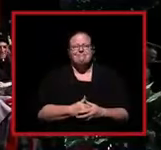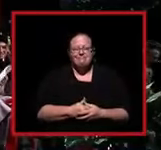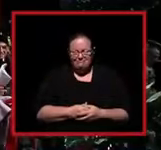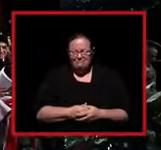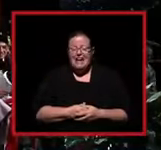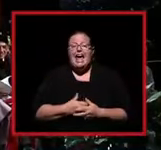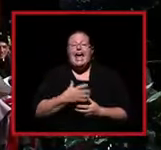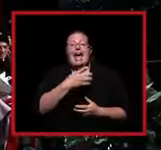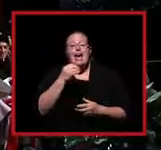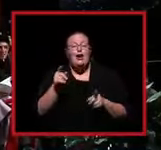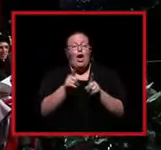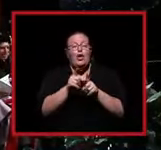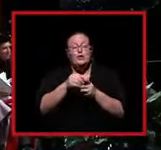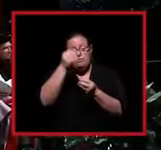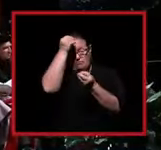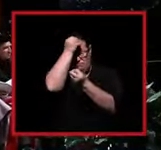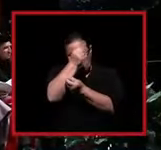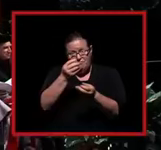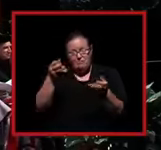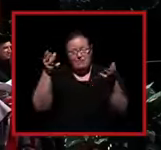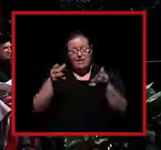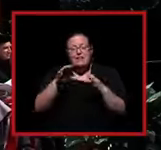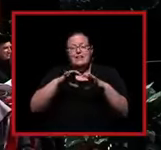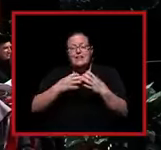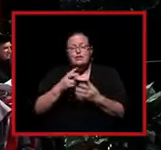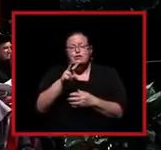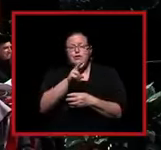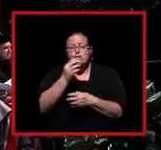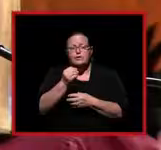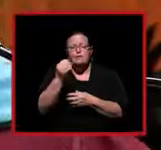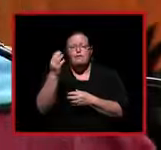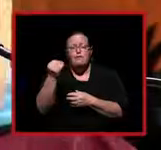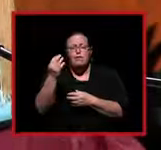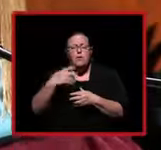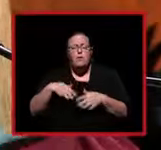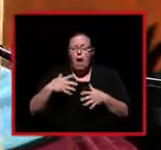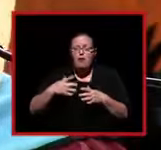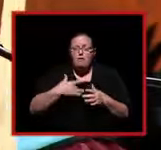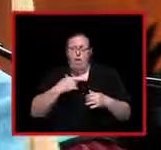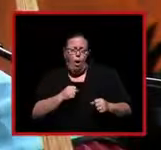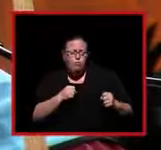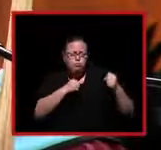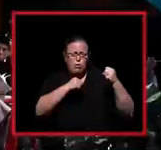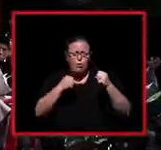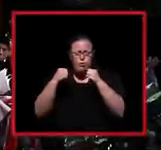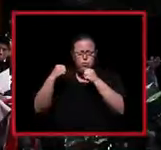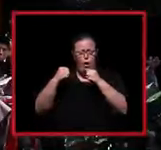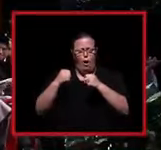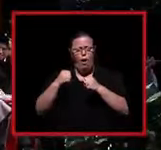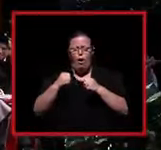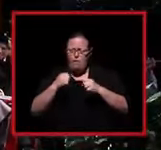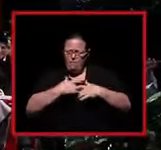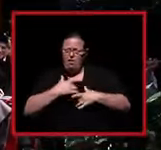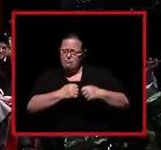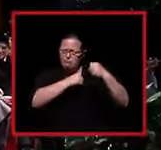And to the class of 2014 who we're all here for tonight, how pumped are you right now?